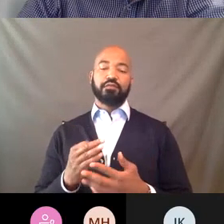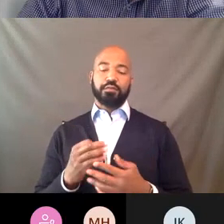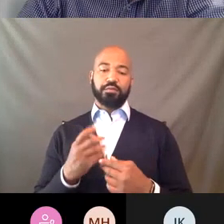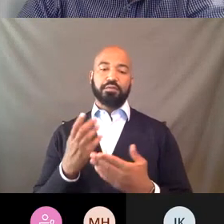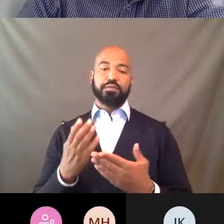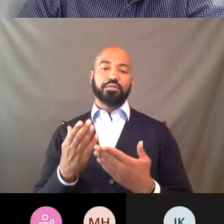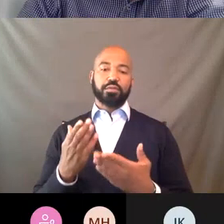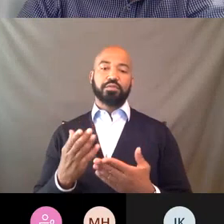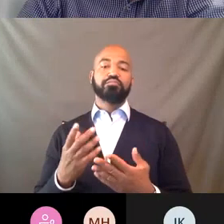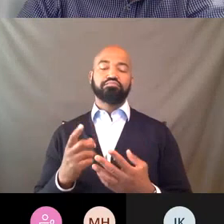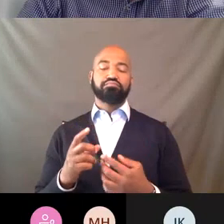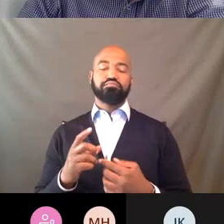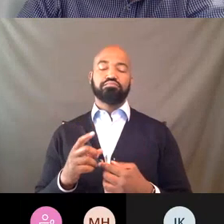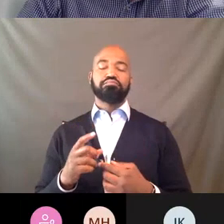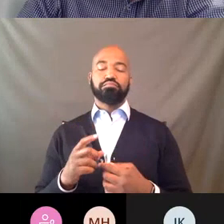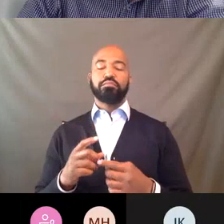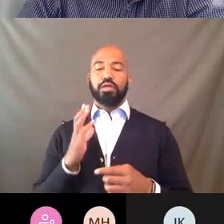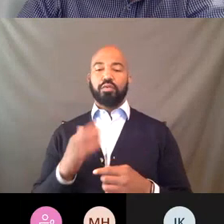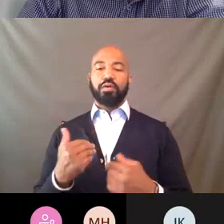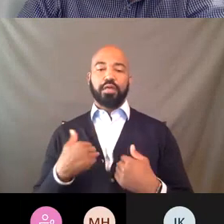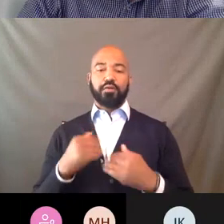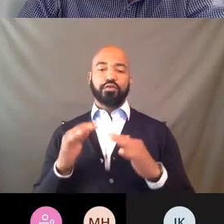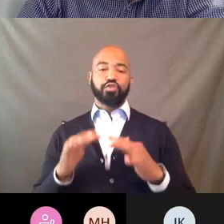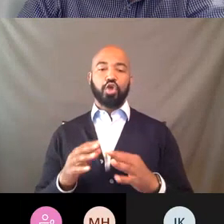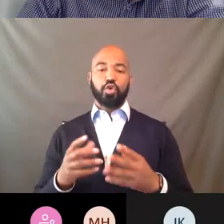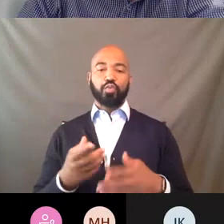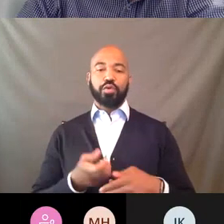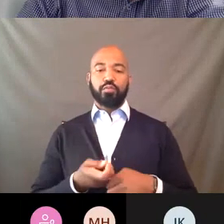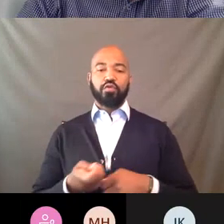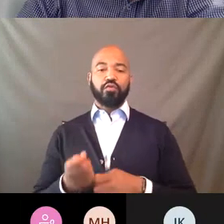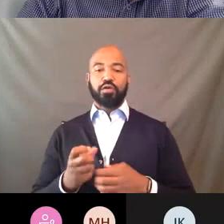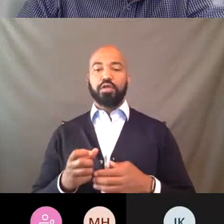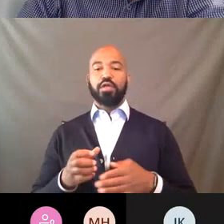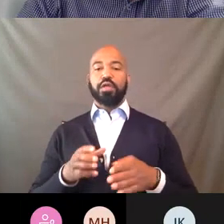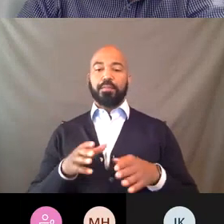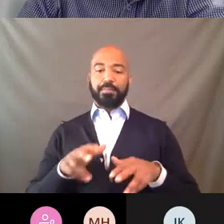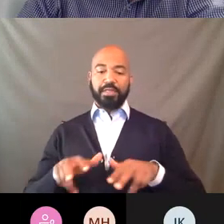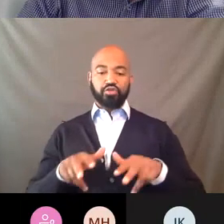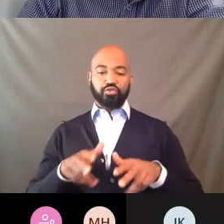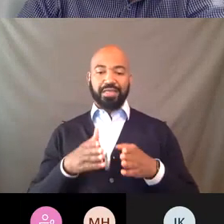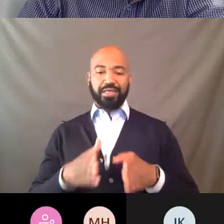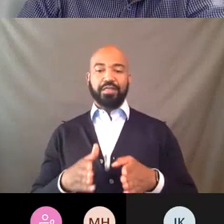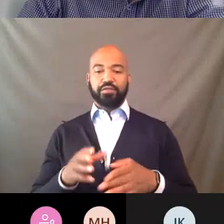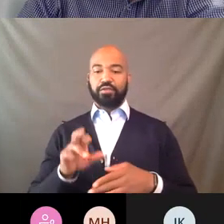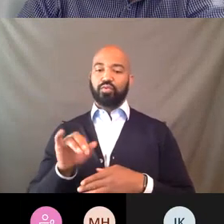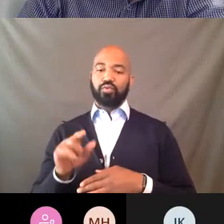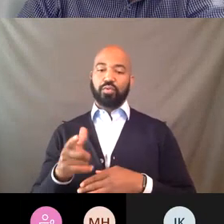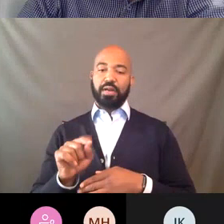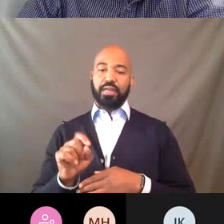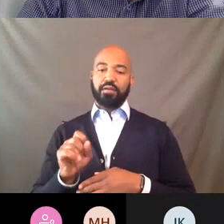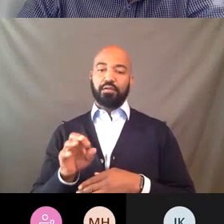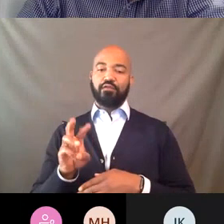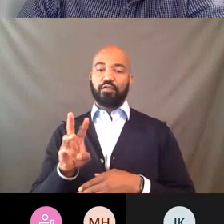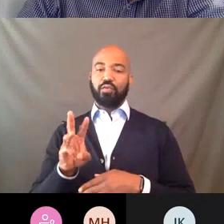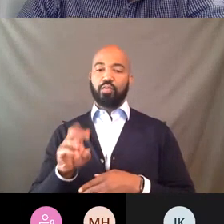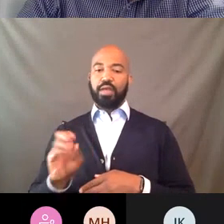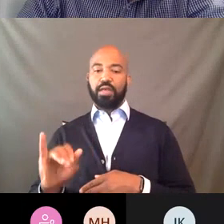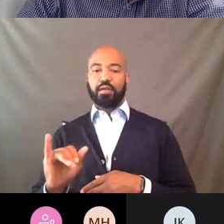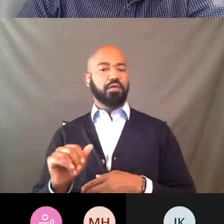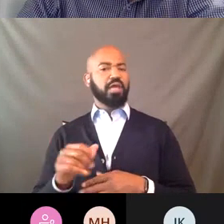snow removal from the pedestrian right-of-ways, I was working on, and it's not really gone anywhere.